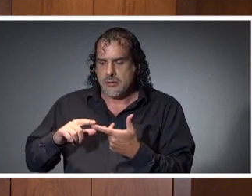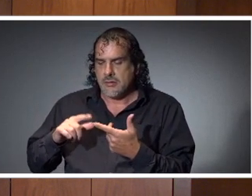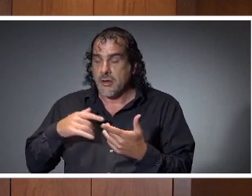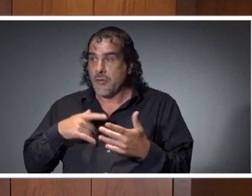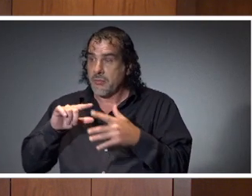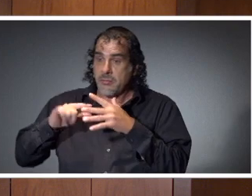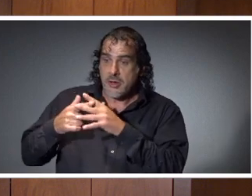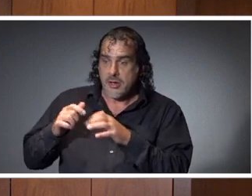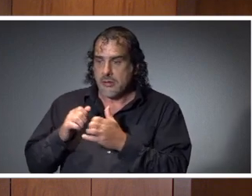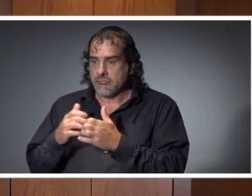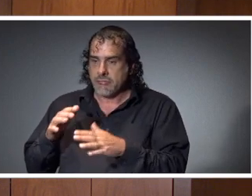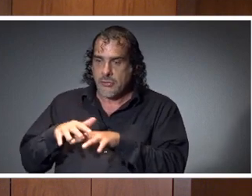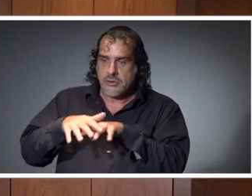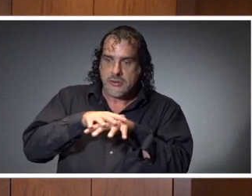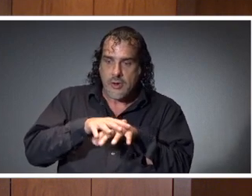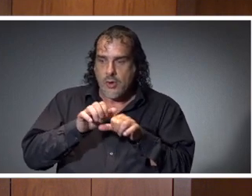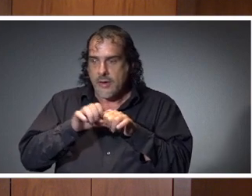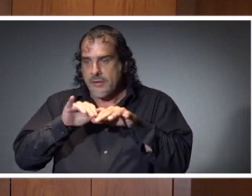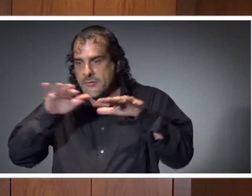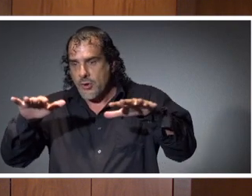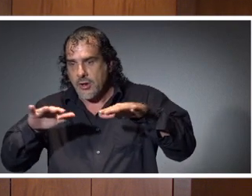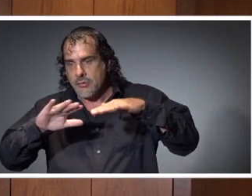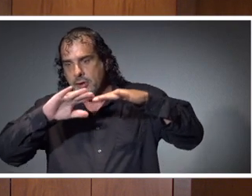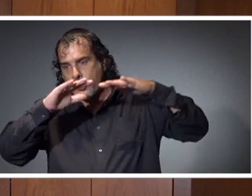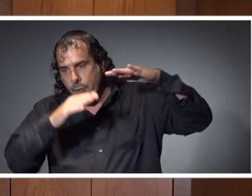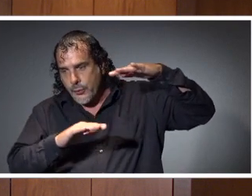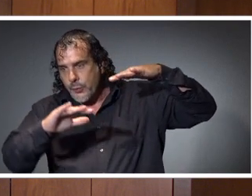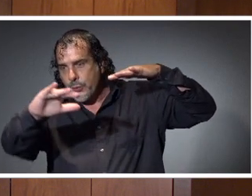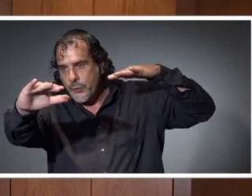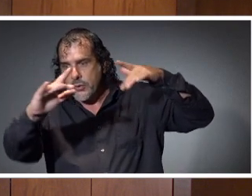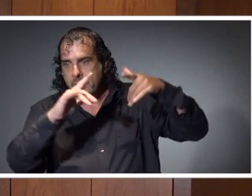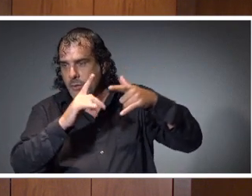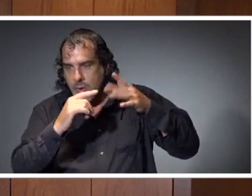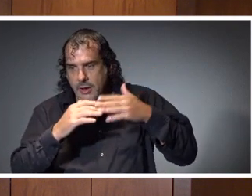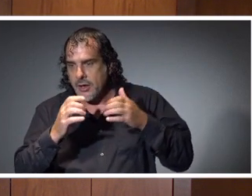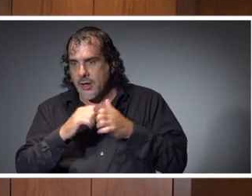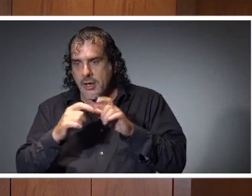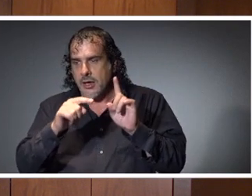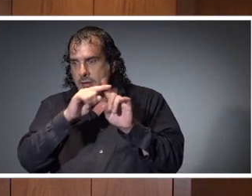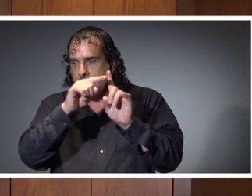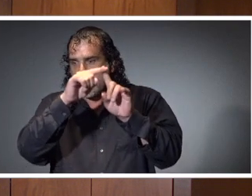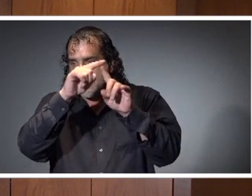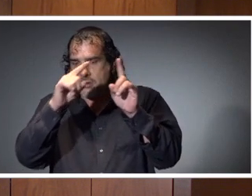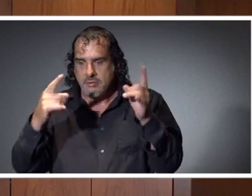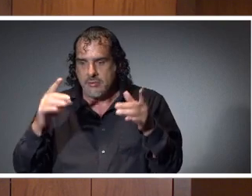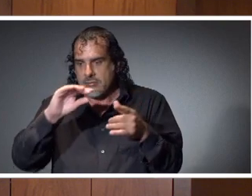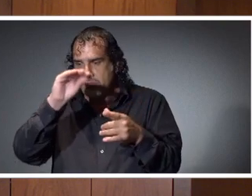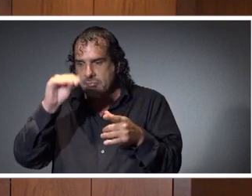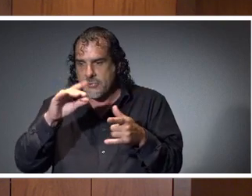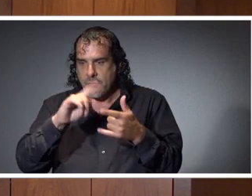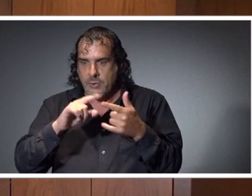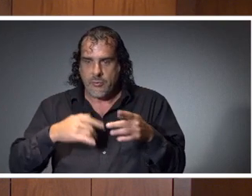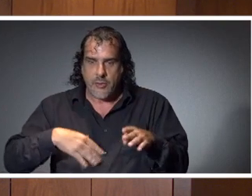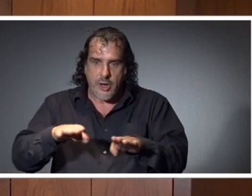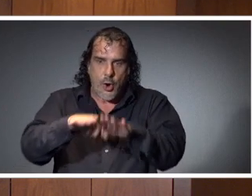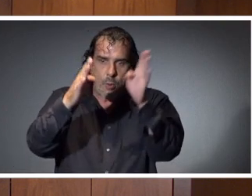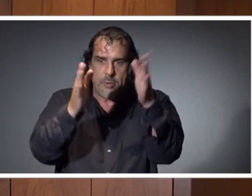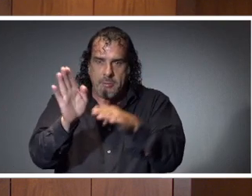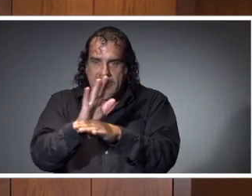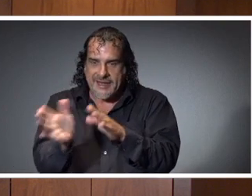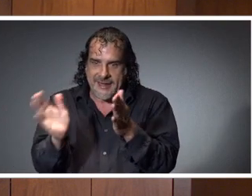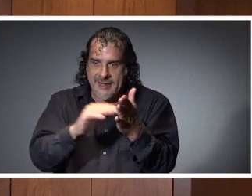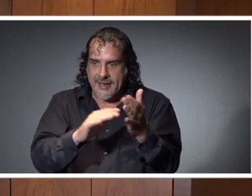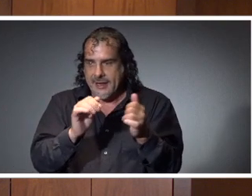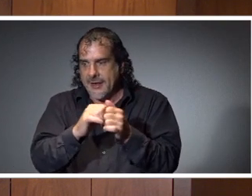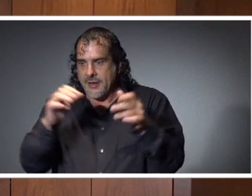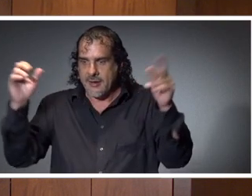the spread, shifted to flattening the curve, then concern over positivity rate after we reopened, back to stopping the spread. Now